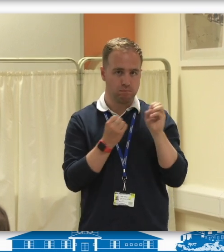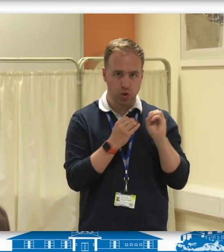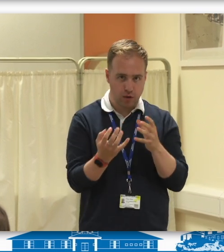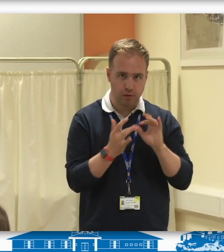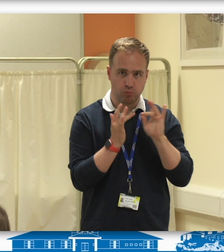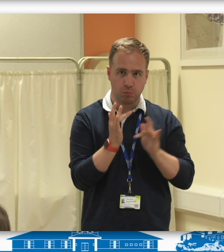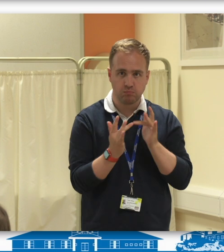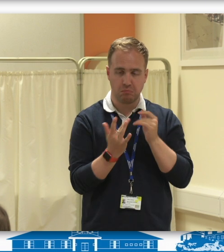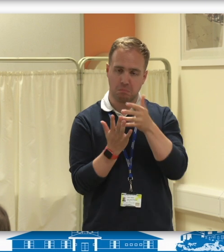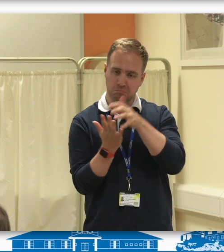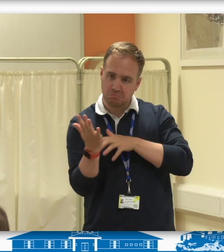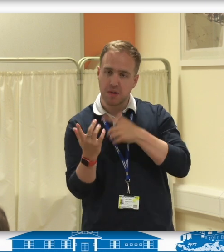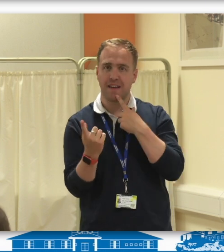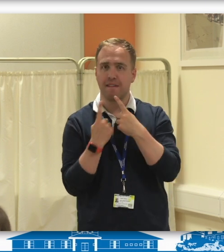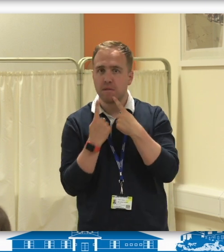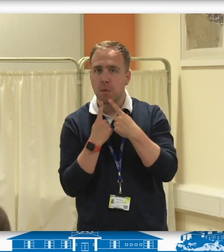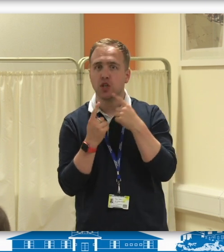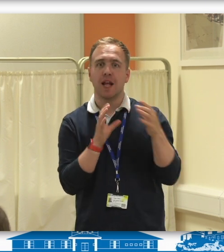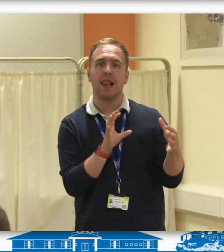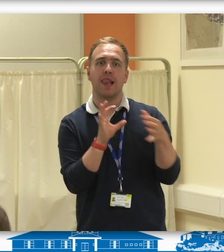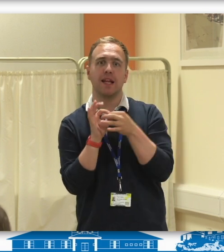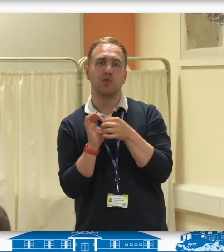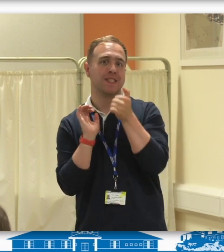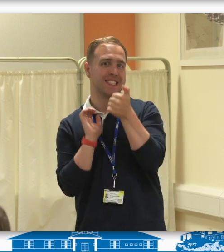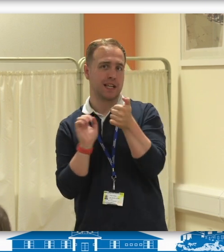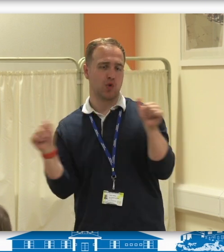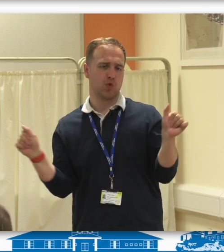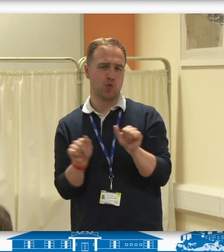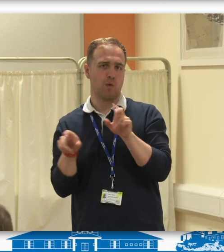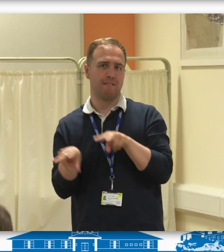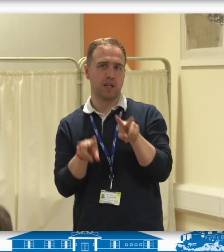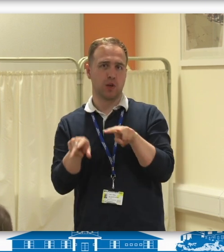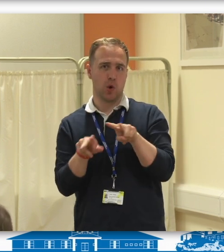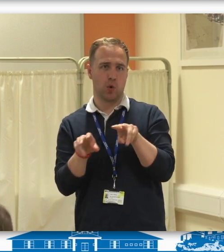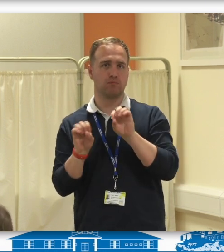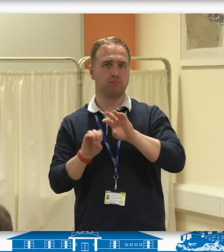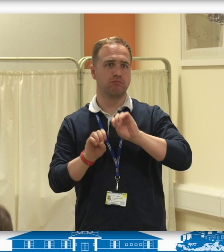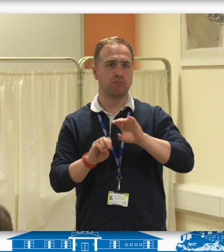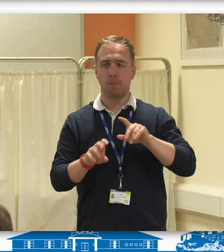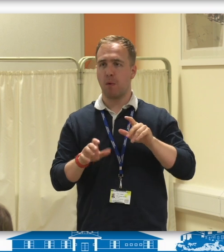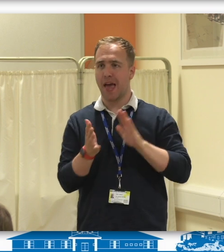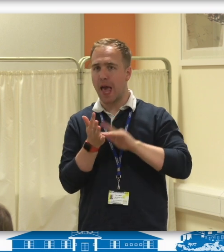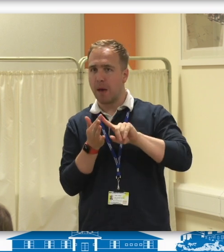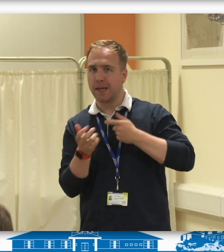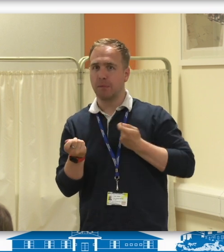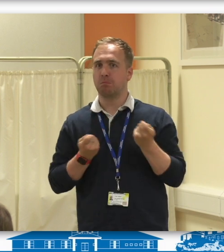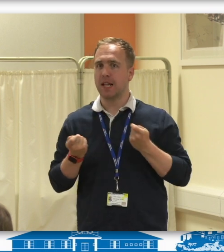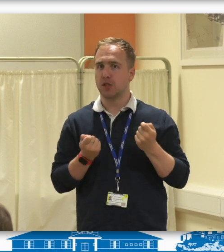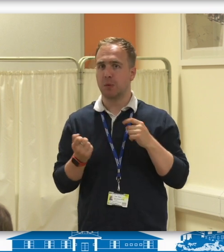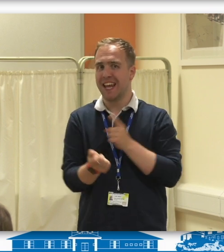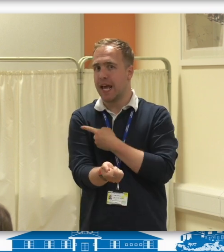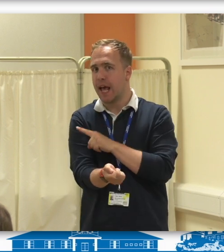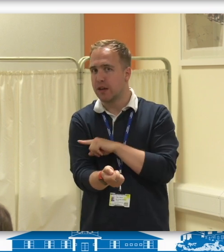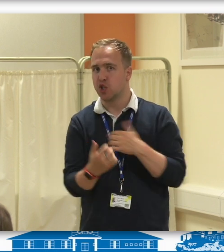to information and links to a series of 6 short videos which look at the basics of any management and energy management